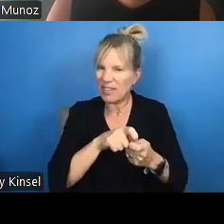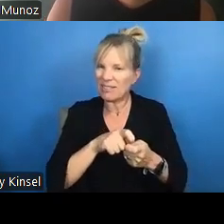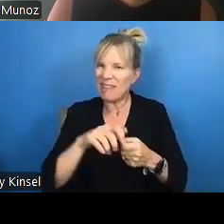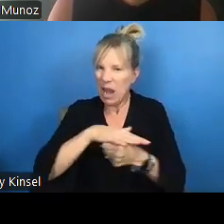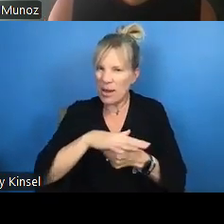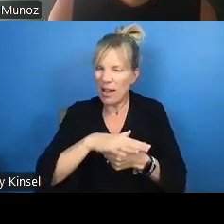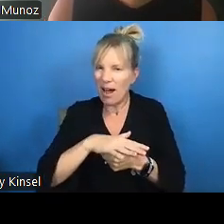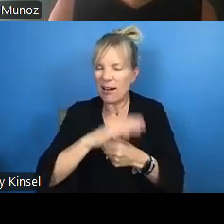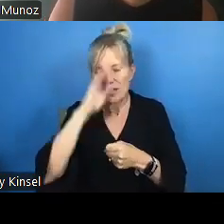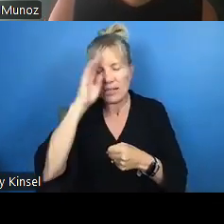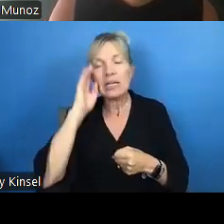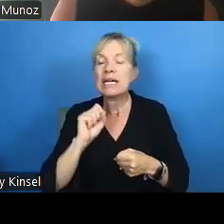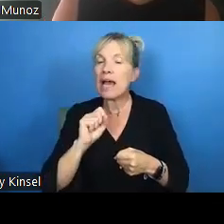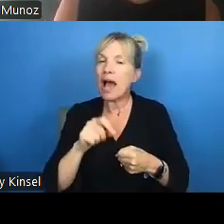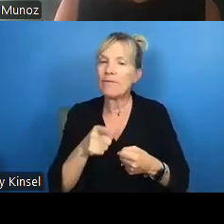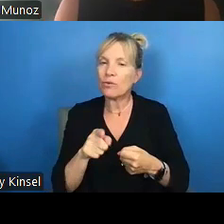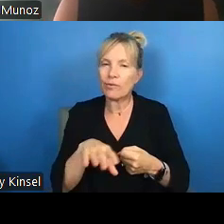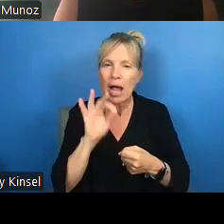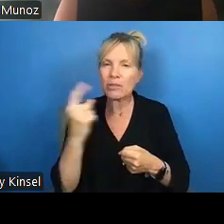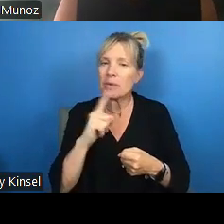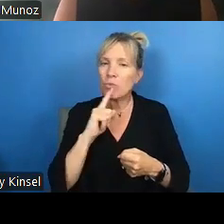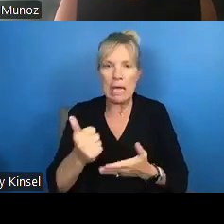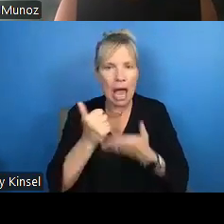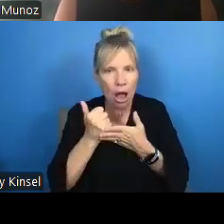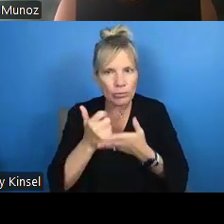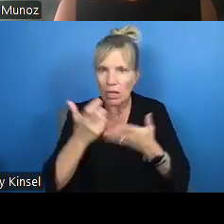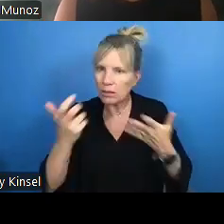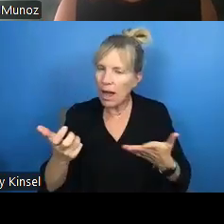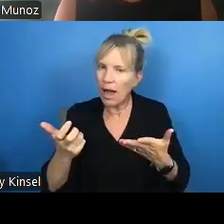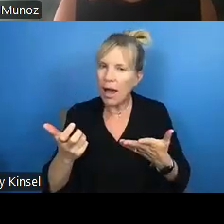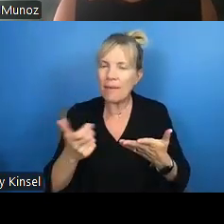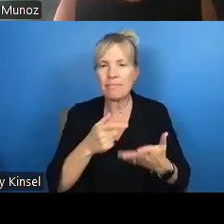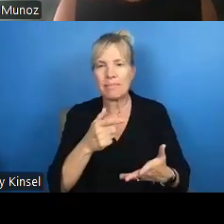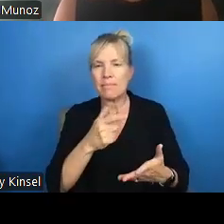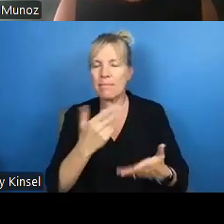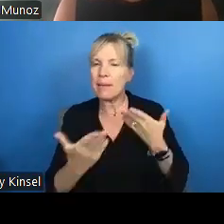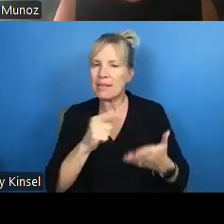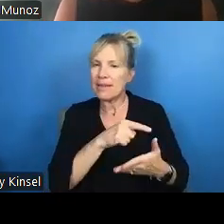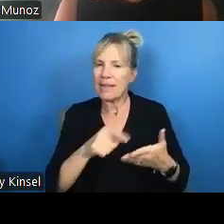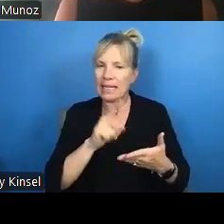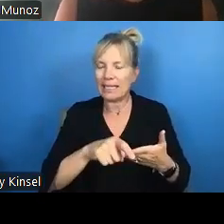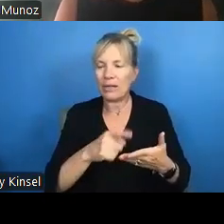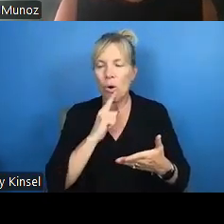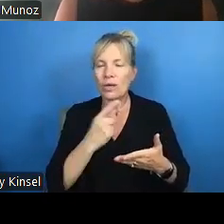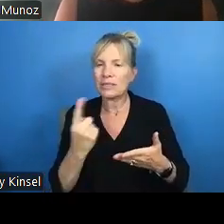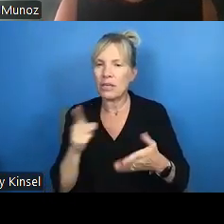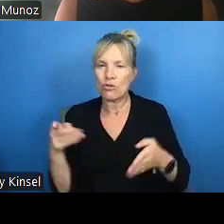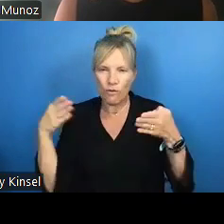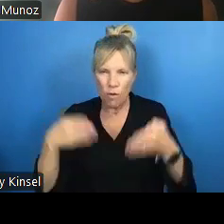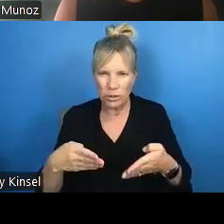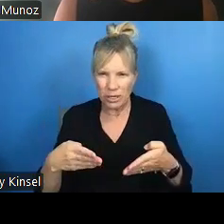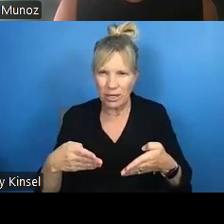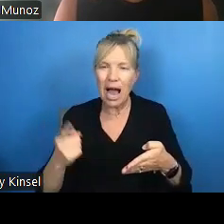there's anything that you have found particularly helpful that the workforce needs or that you've had to focus on, I think that would be